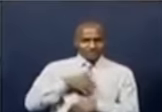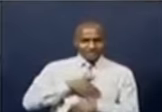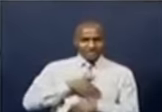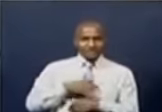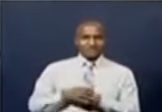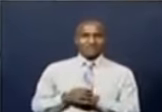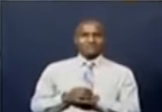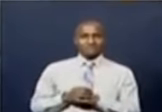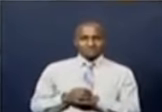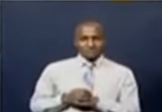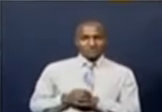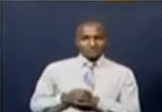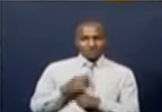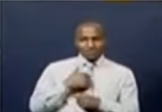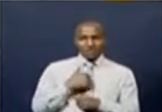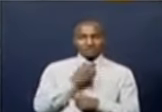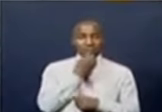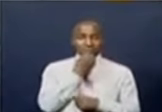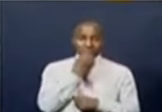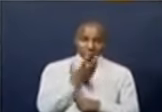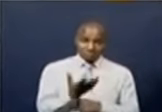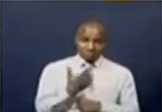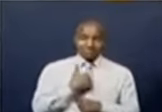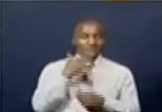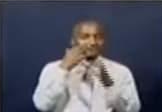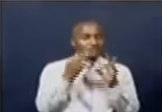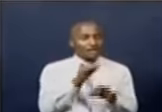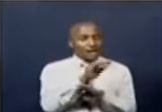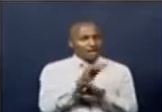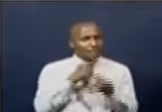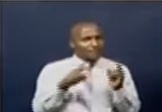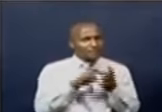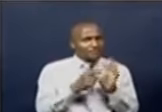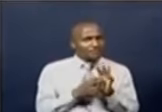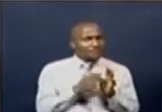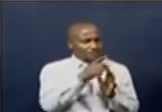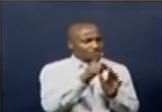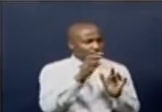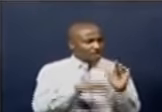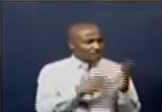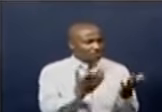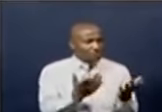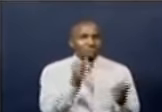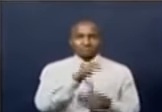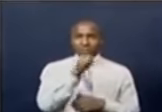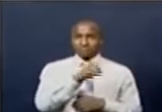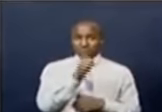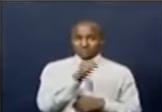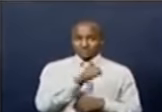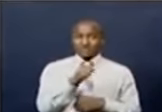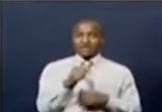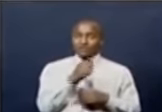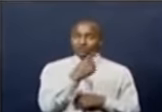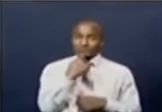issue. So I got scared, so I pulled out. This is Nock telling you can't go? Yes. Okay, and you're telling me you